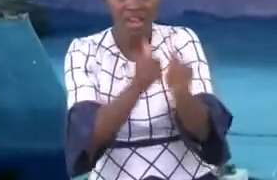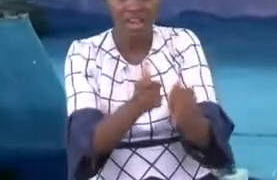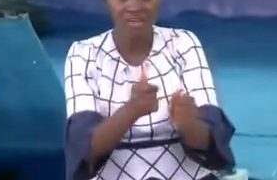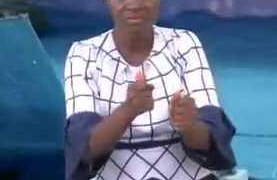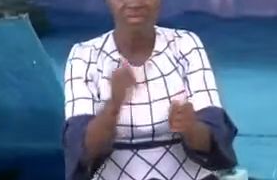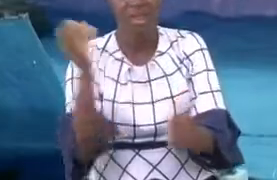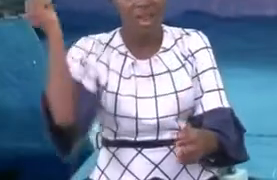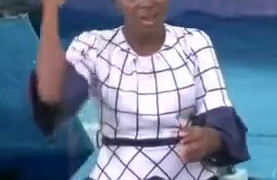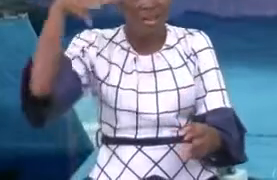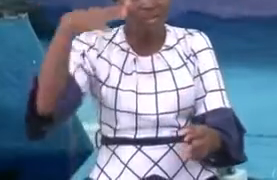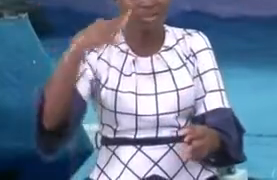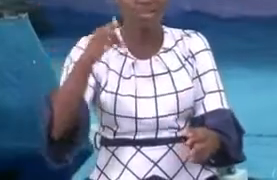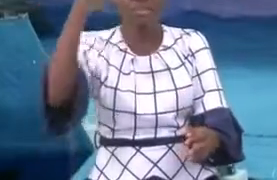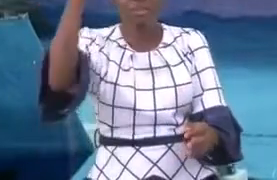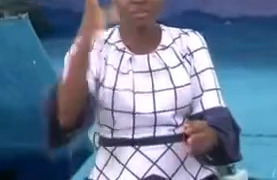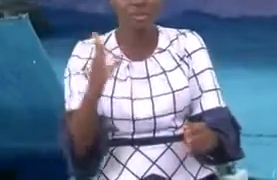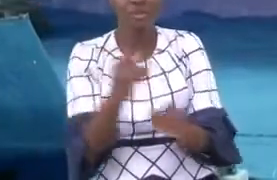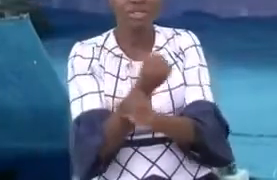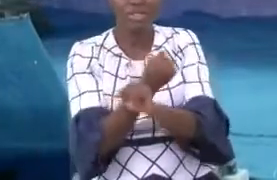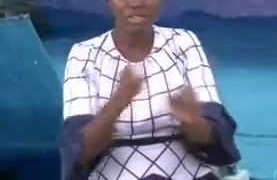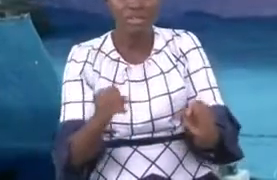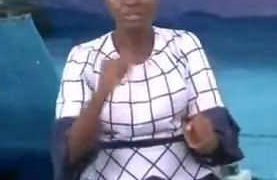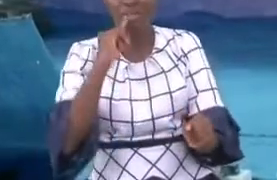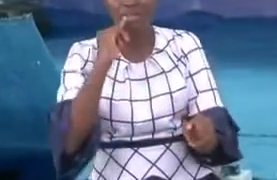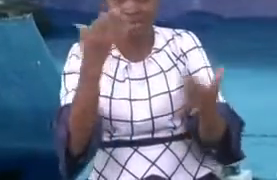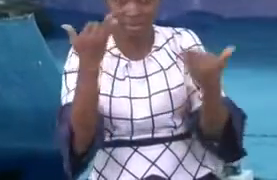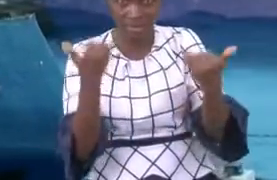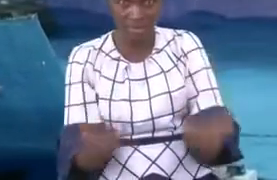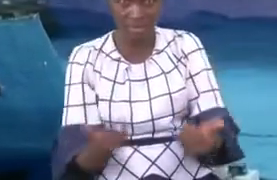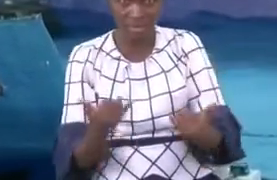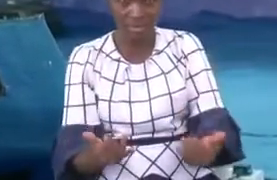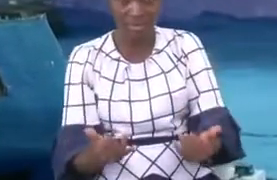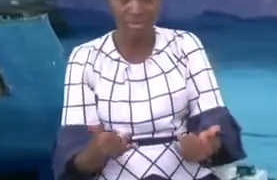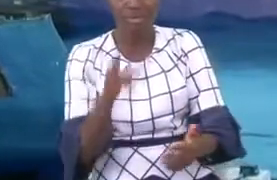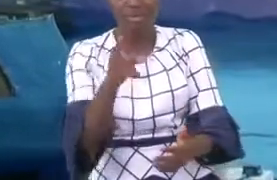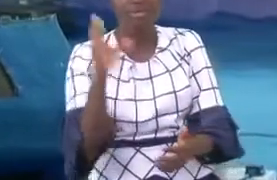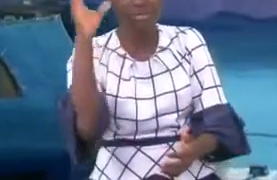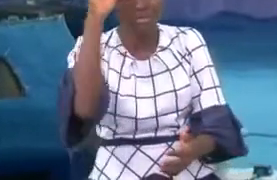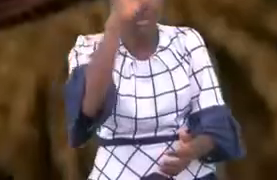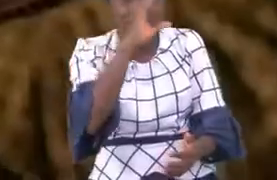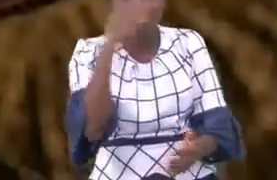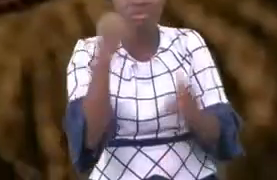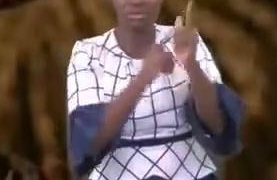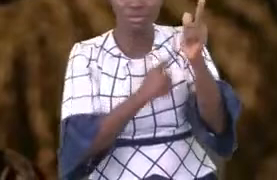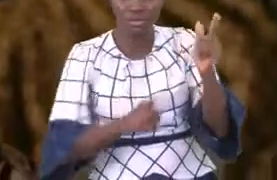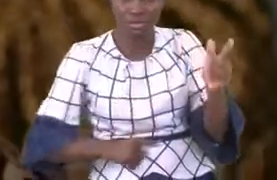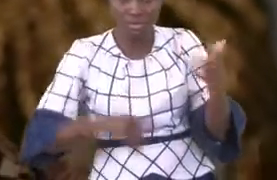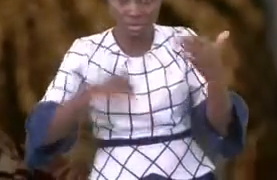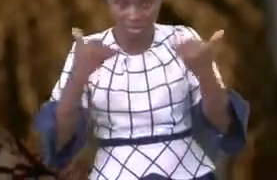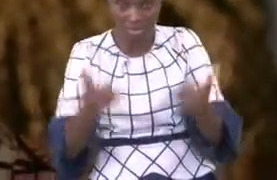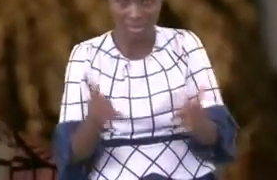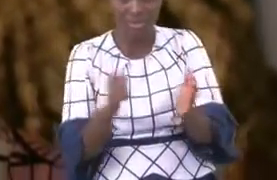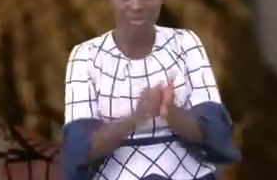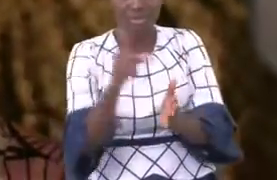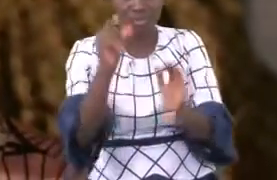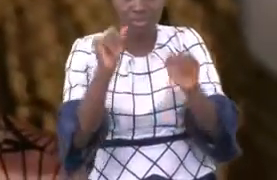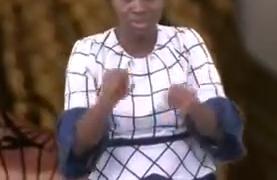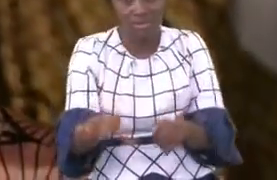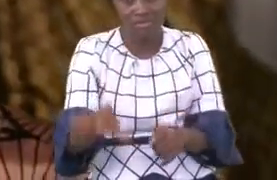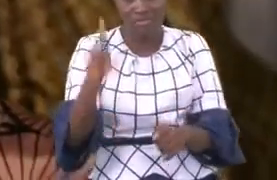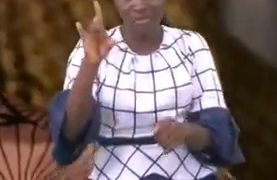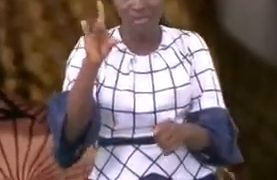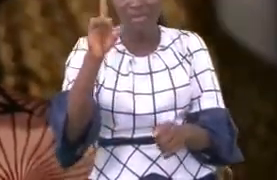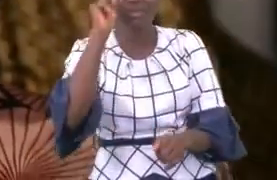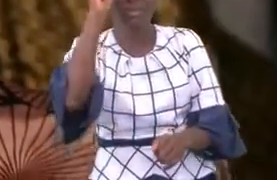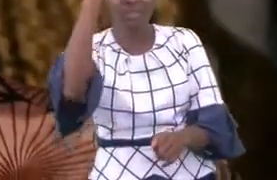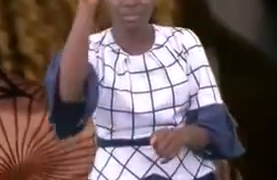the Lord while he may be found. Call ye upon him while he is near. Look at verse 7.